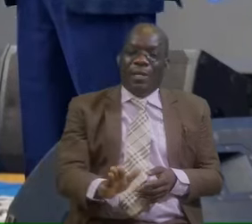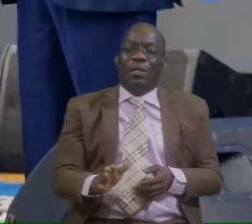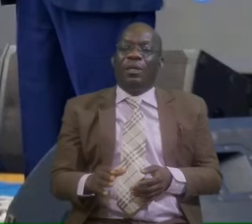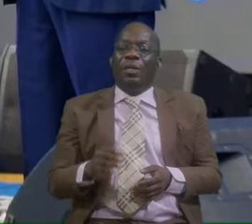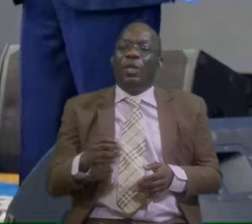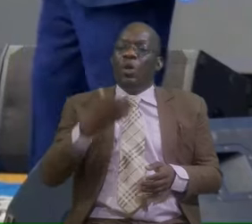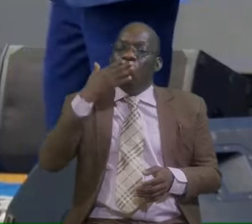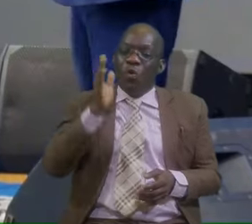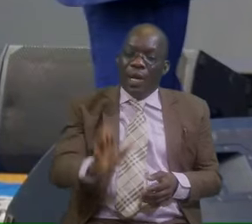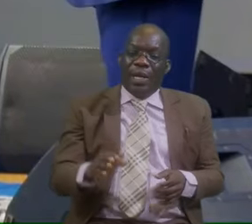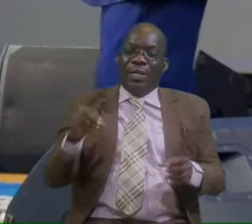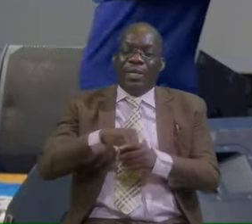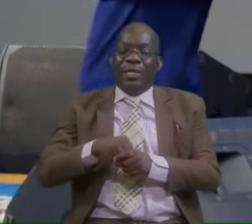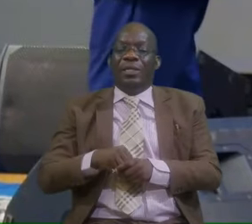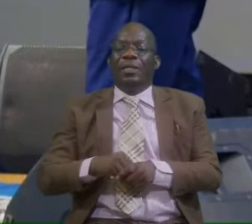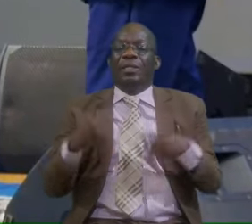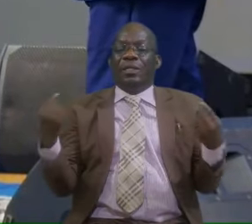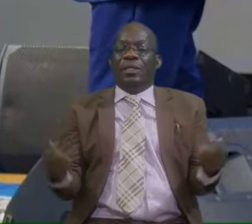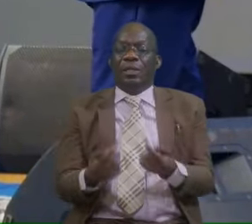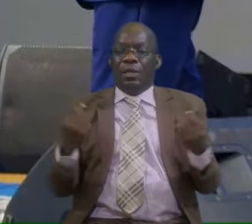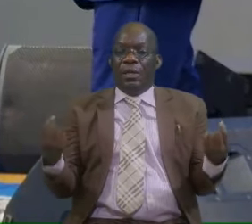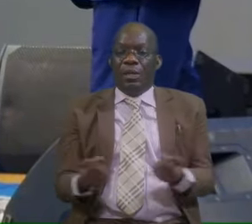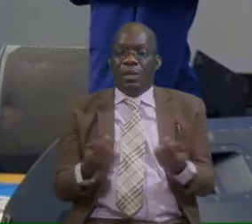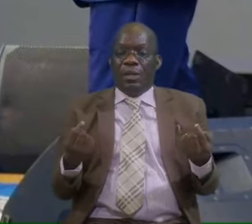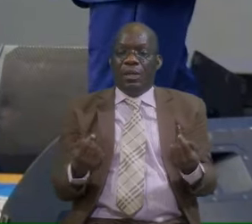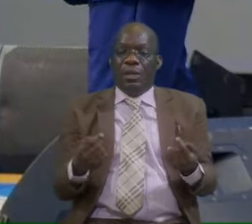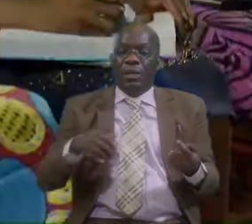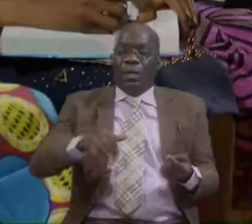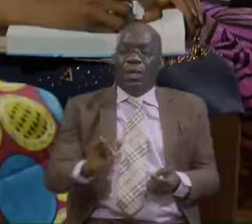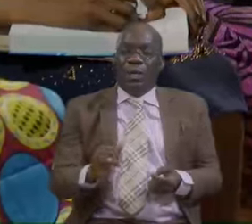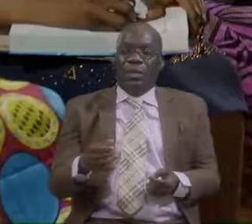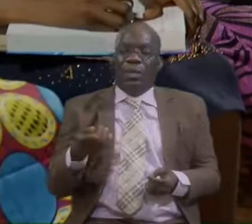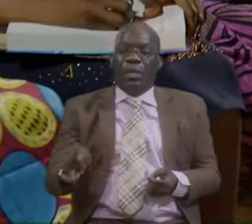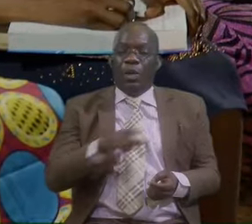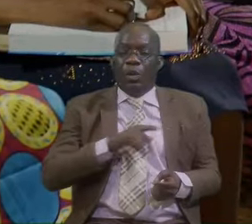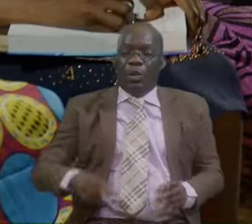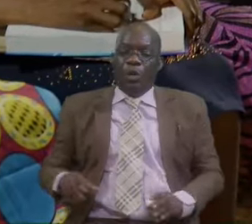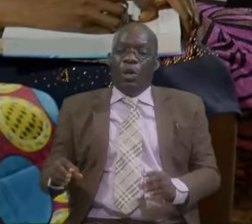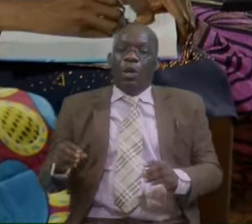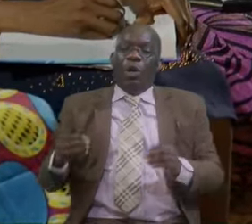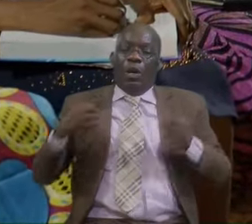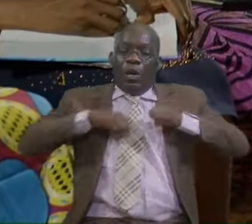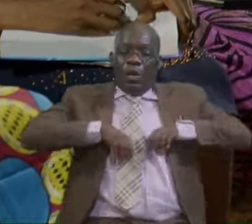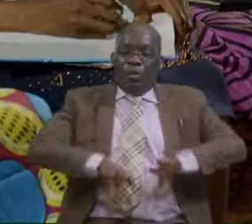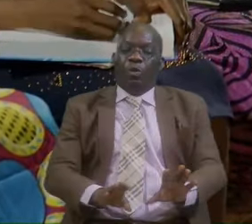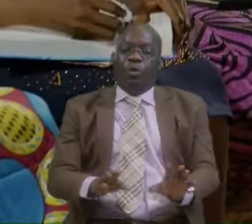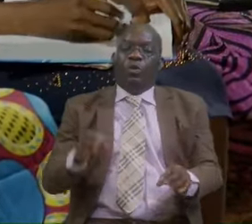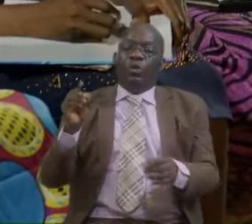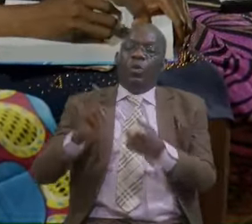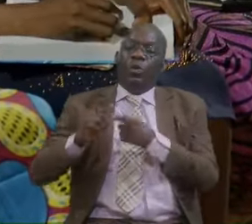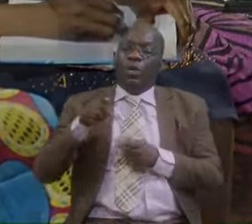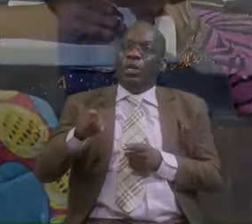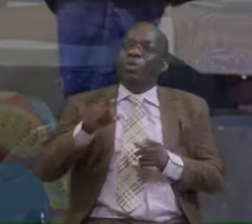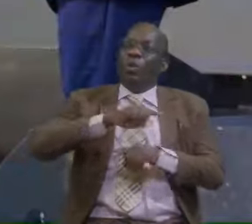injurious in iniquity, and yet the Lord imputed unto him, when he repented, when he